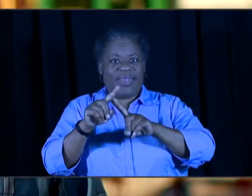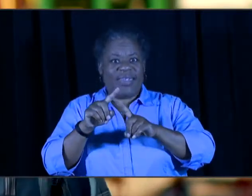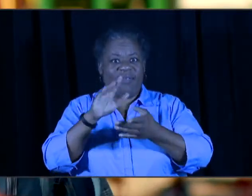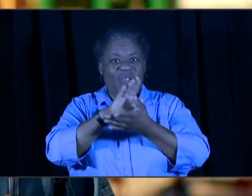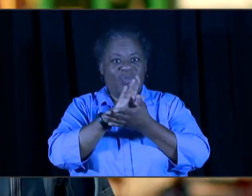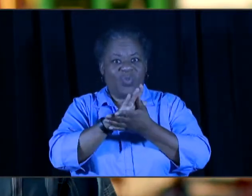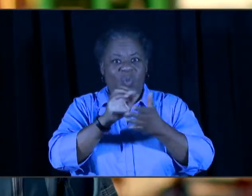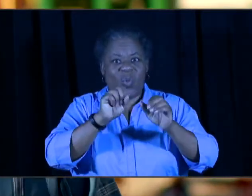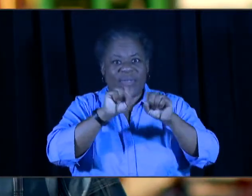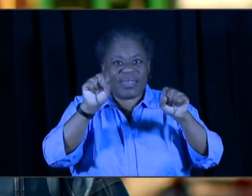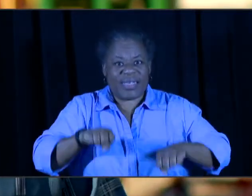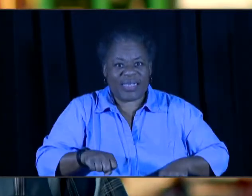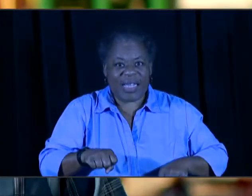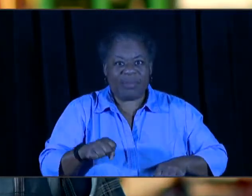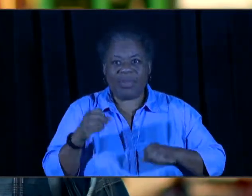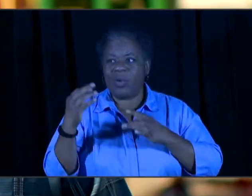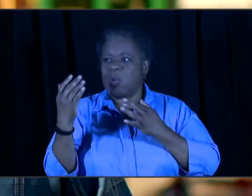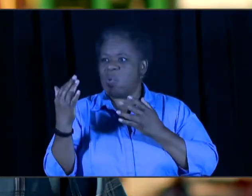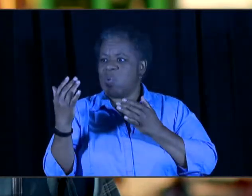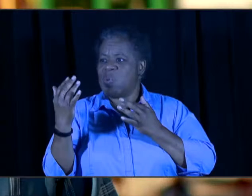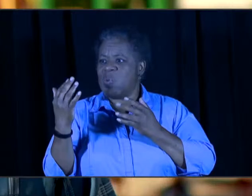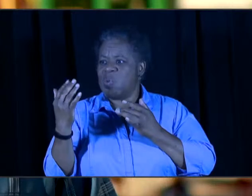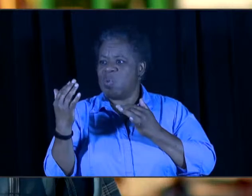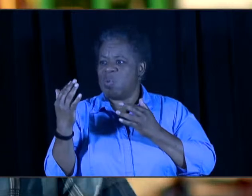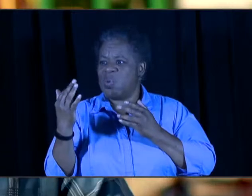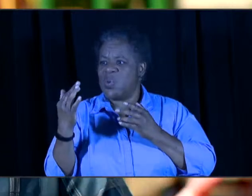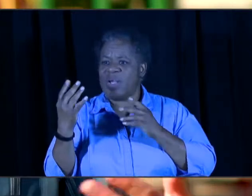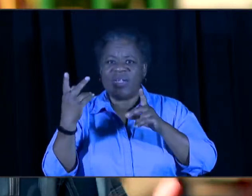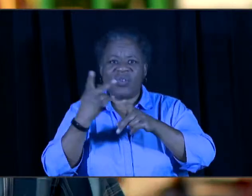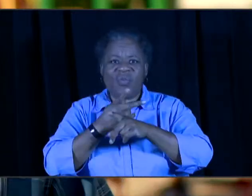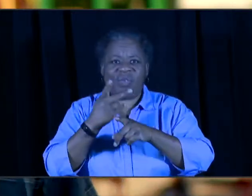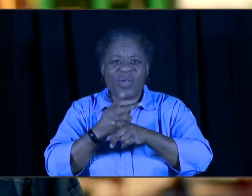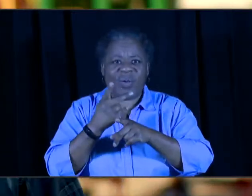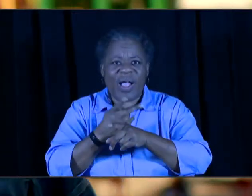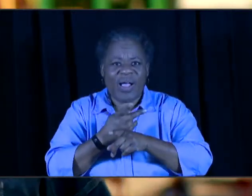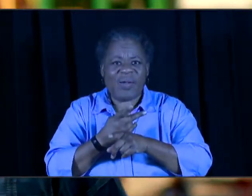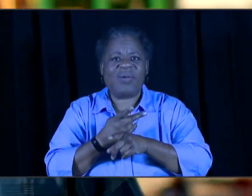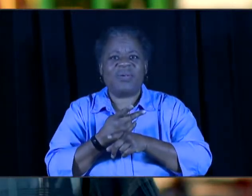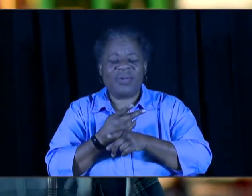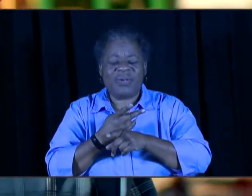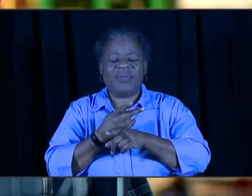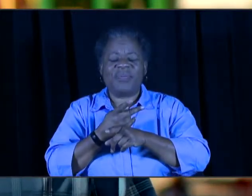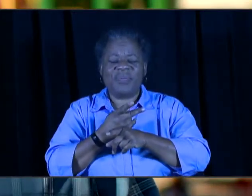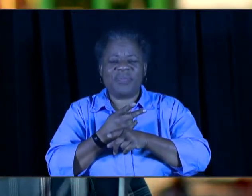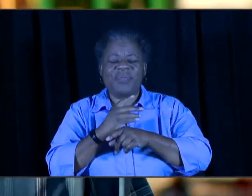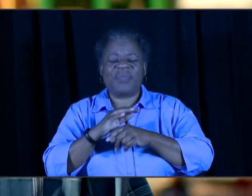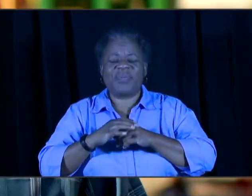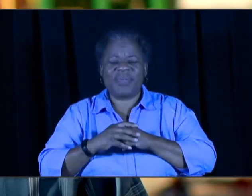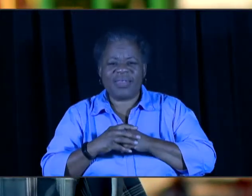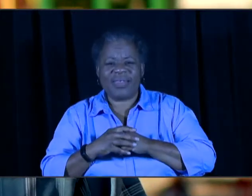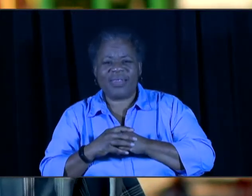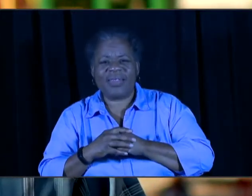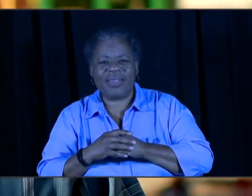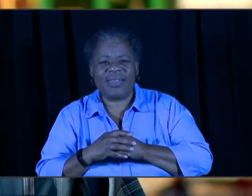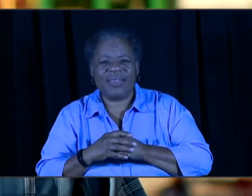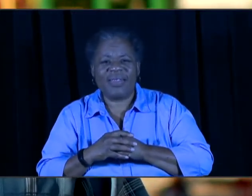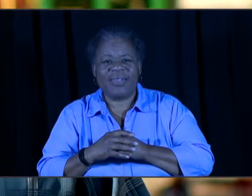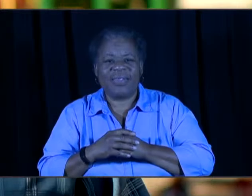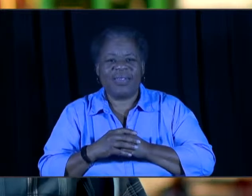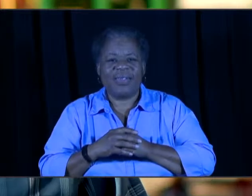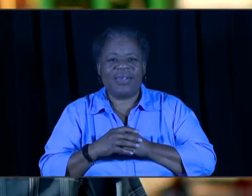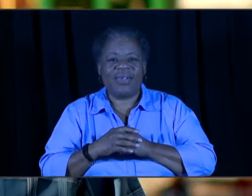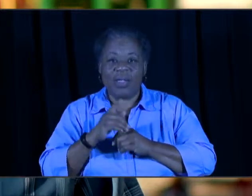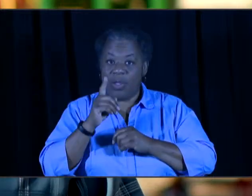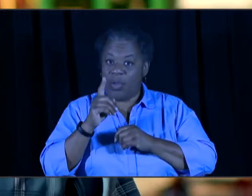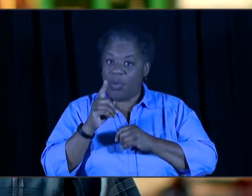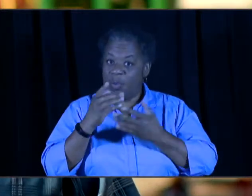we're literally just waiting for the sand to all settle before we can even begin to know what things might look like for any of us. The